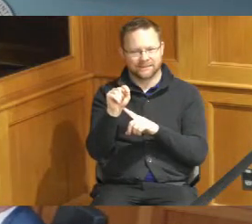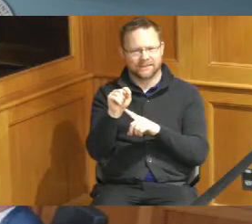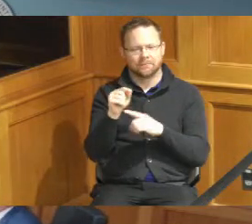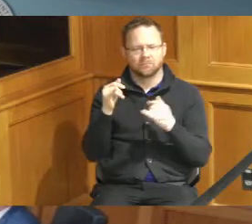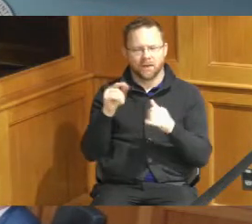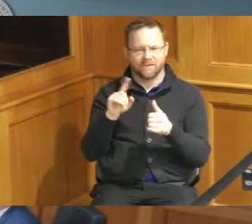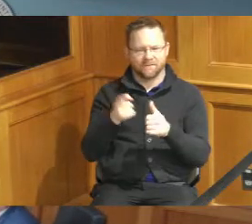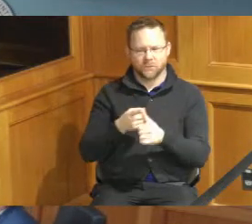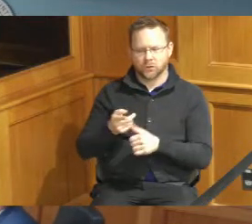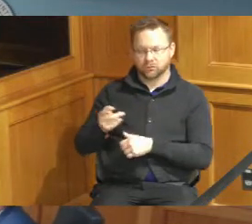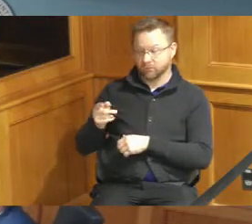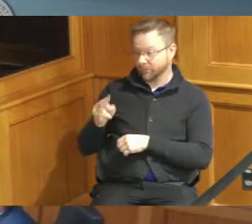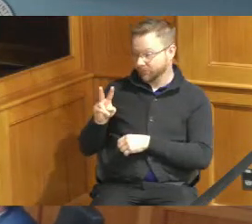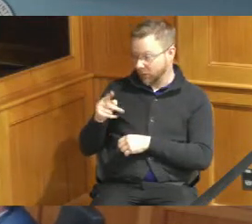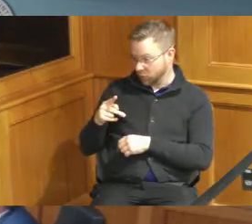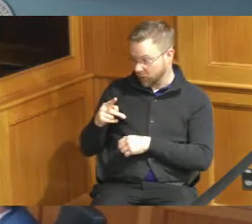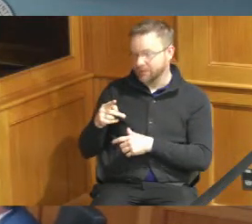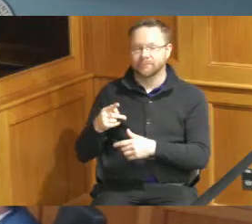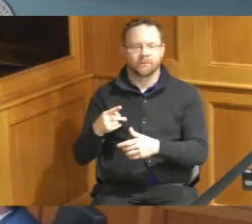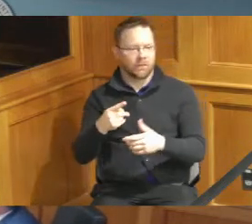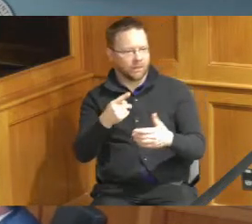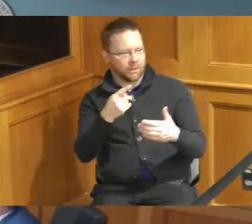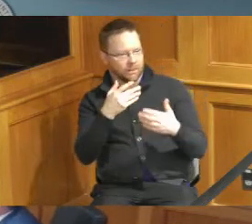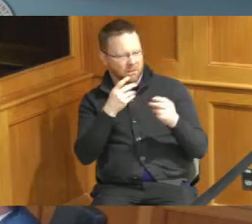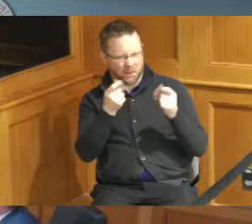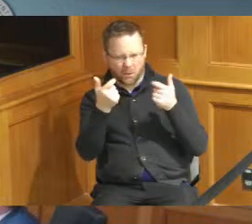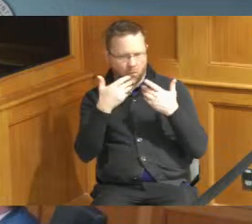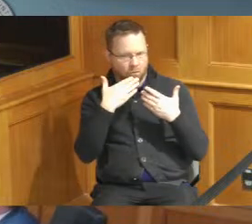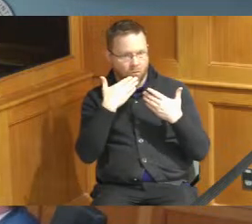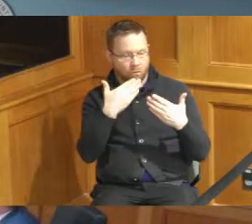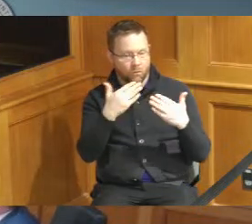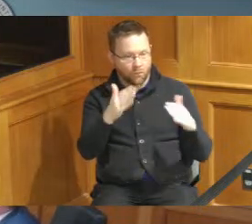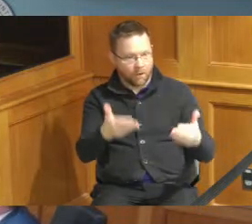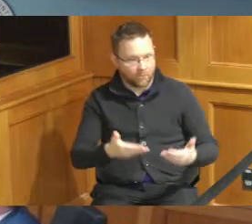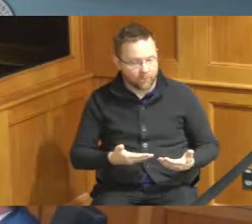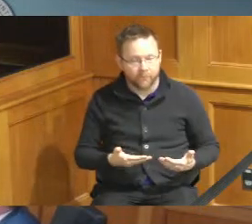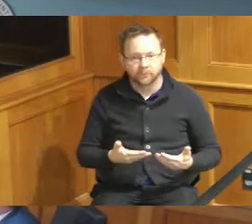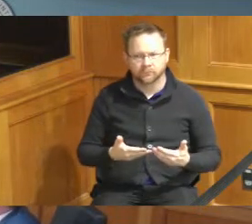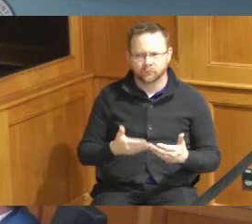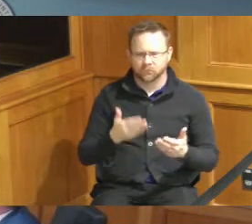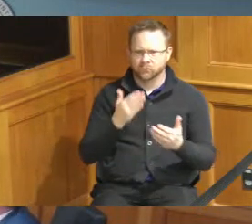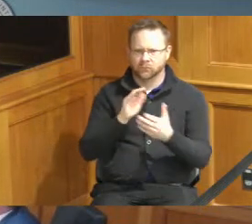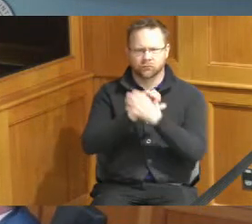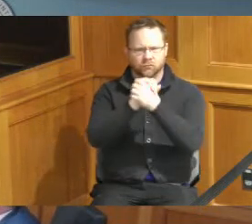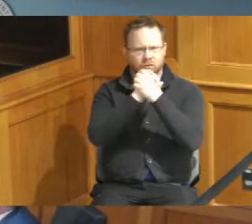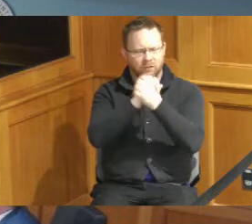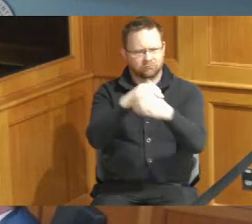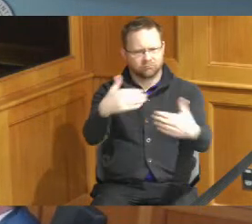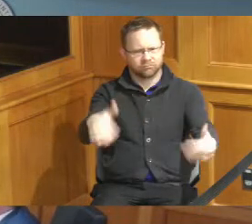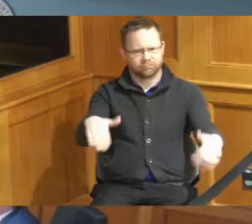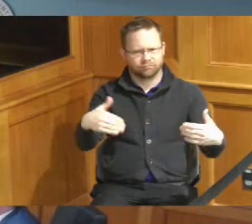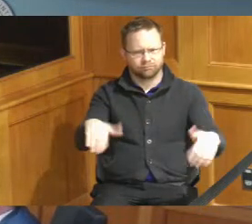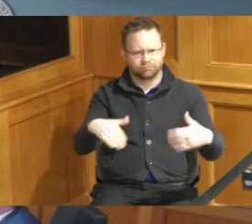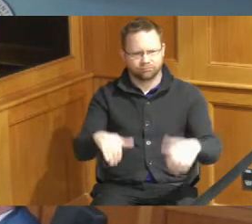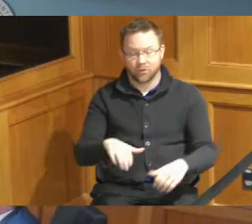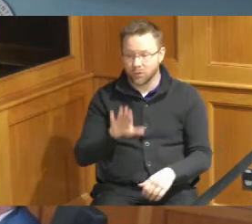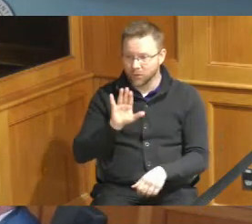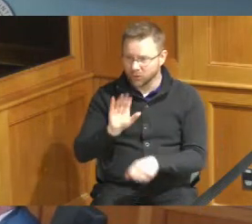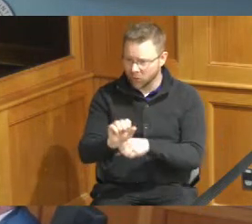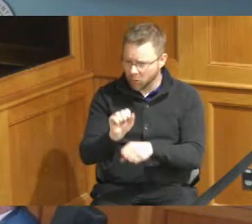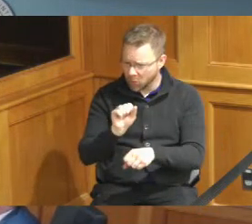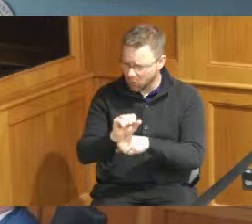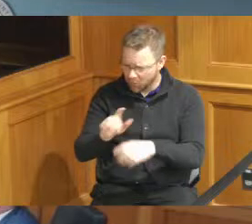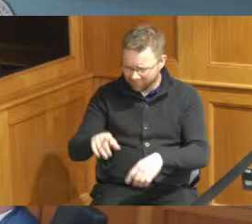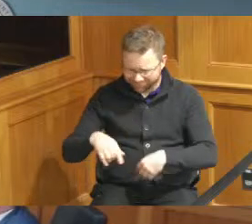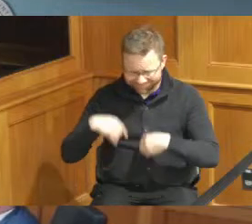President Driehaus. Just very quickly, welcome. Congratulations on this recognition. Hearing the work that you are involved